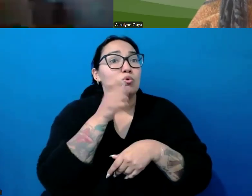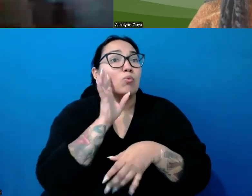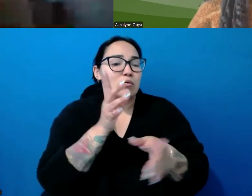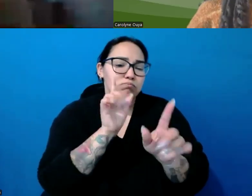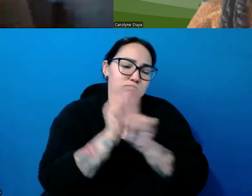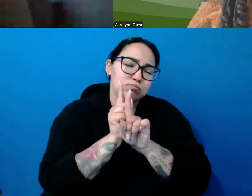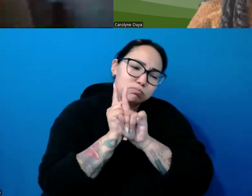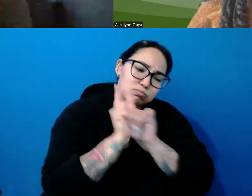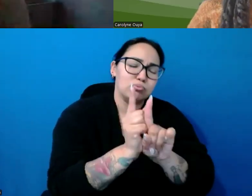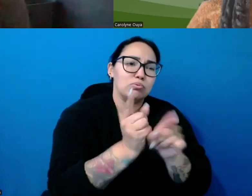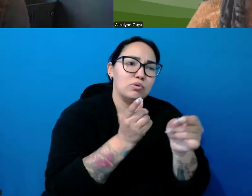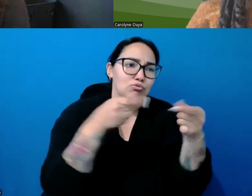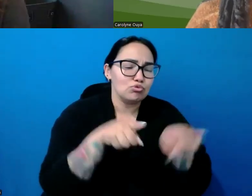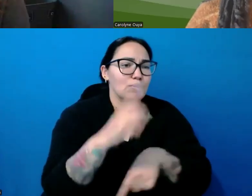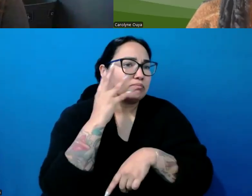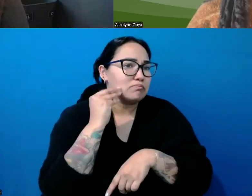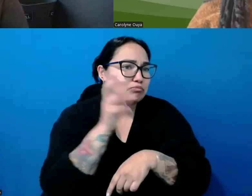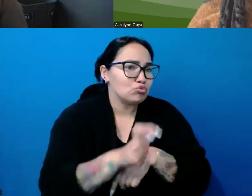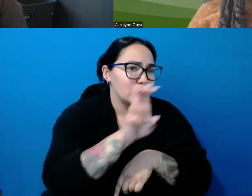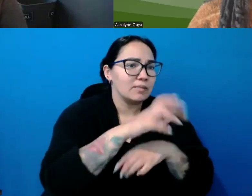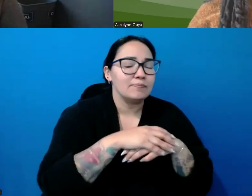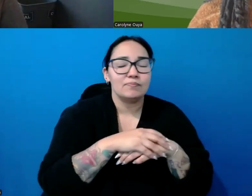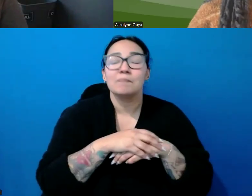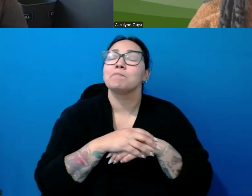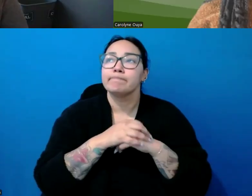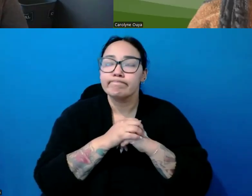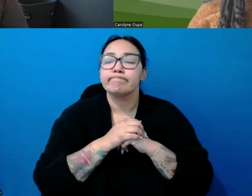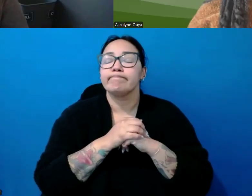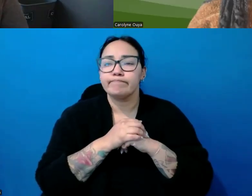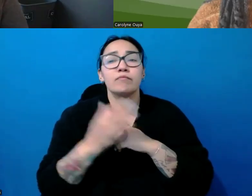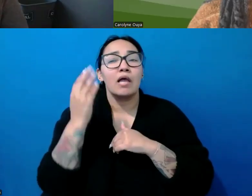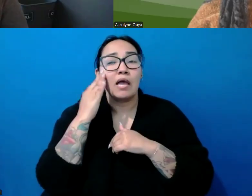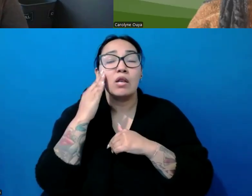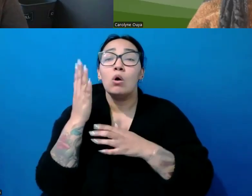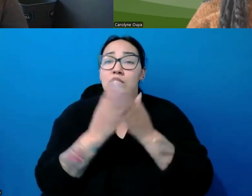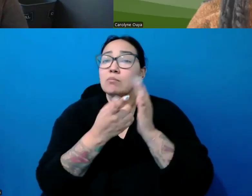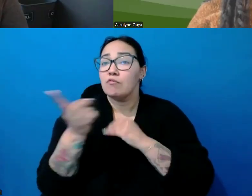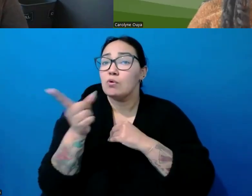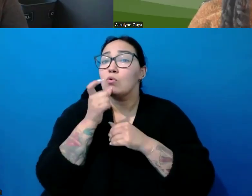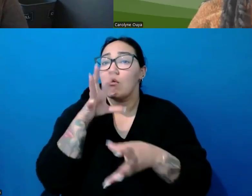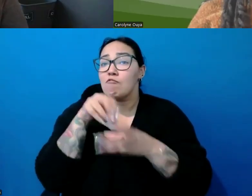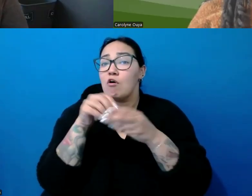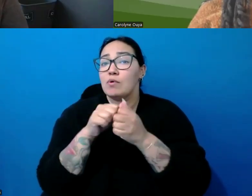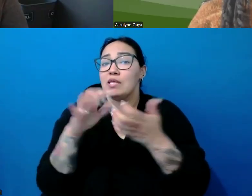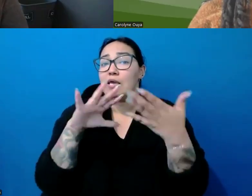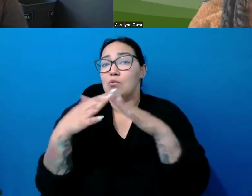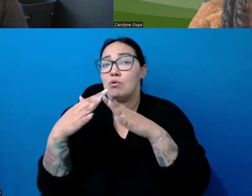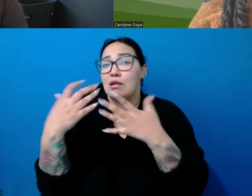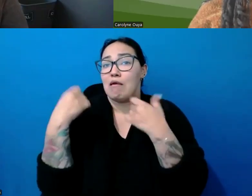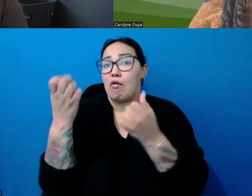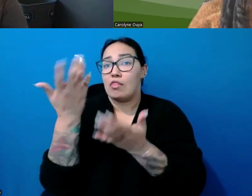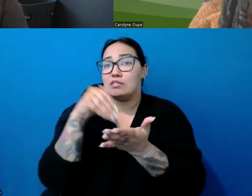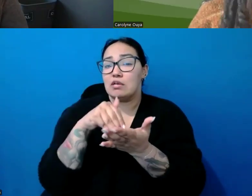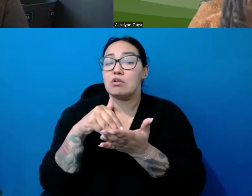Mm. And so I know some of you in the room, as a part of a community health center, probably have some sort of